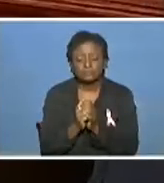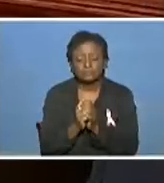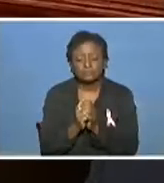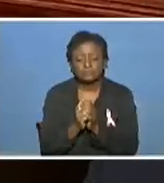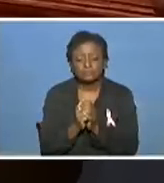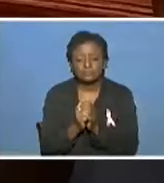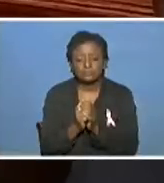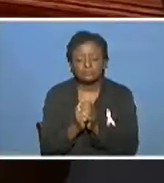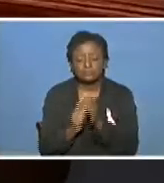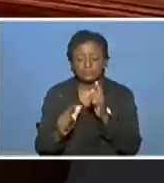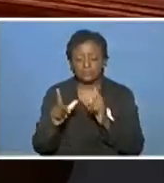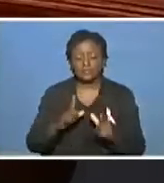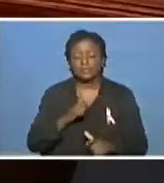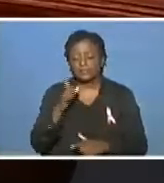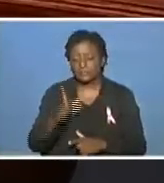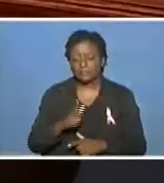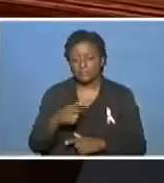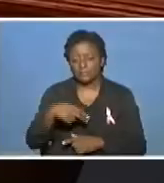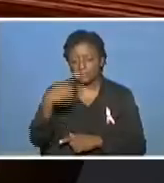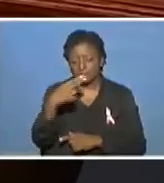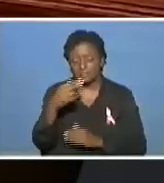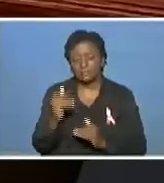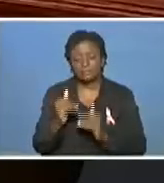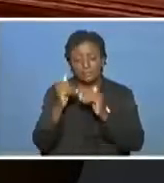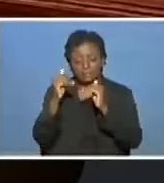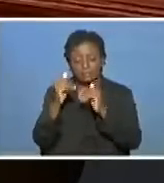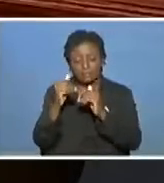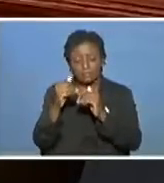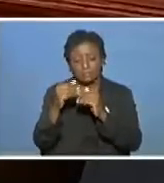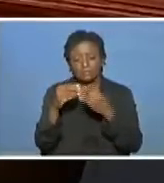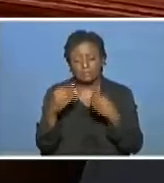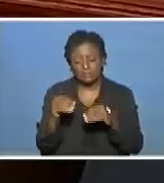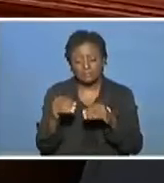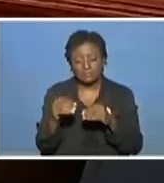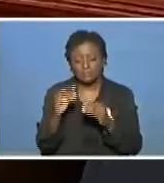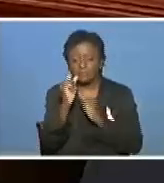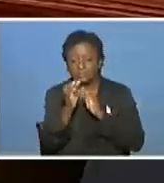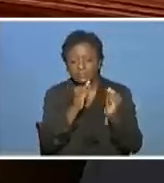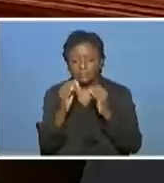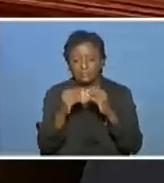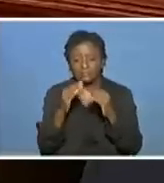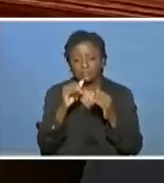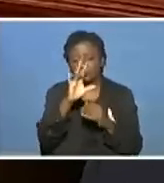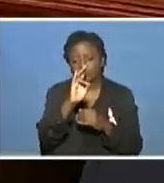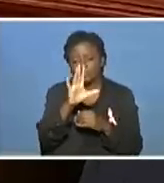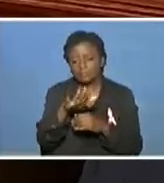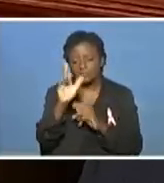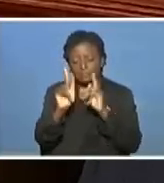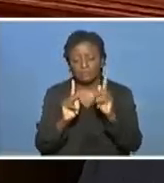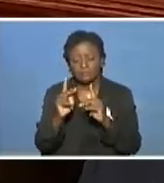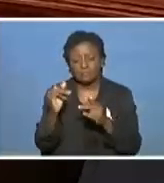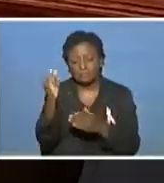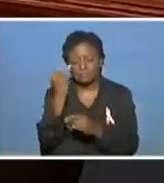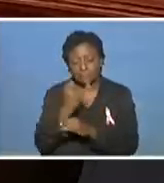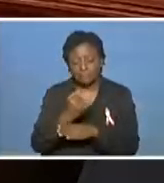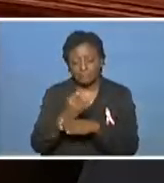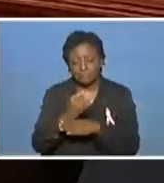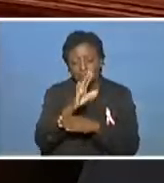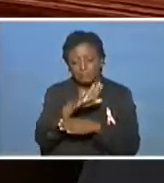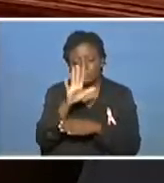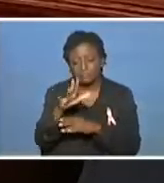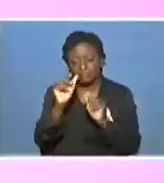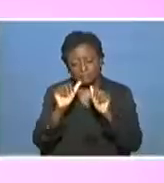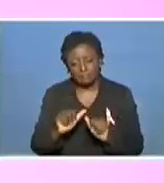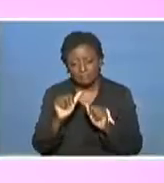A luxury upscale retailer interviewed over 75 persons and identified 55 possible new staff pending